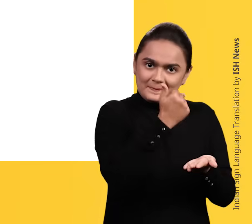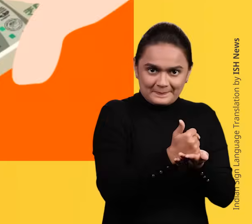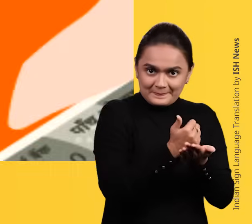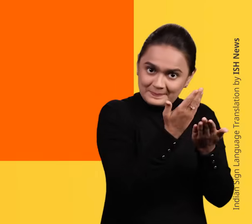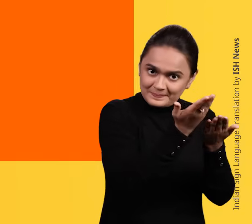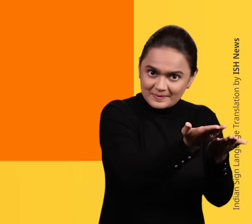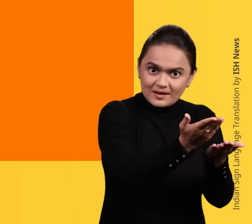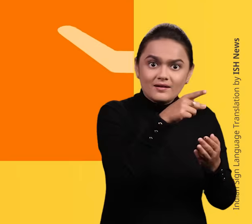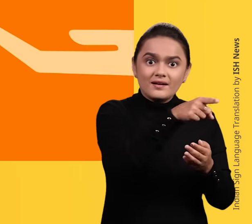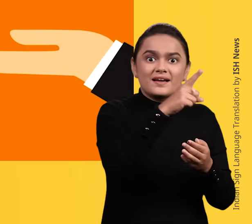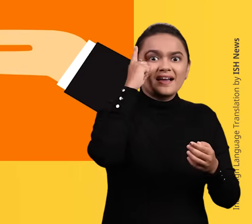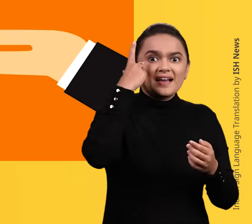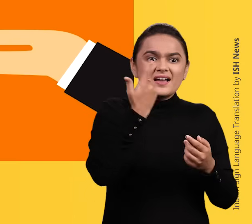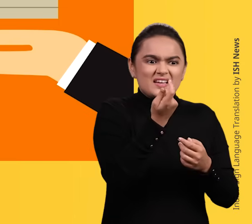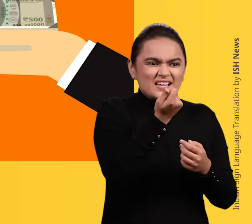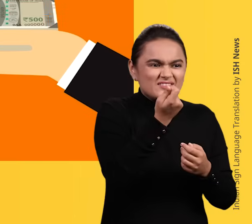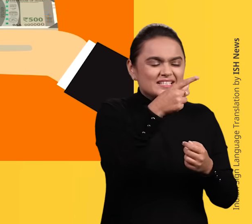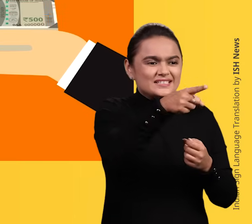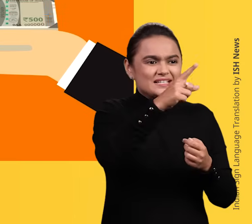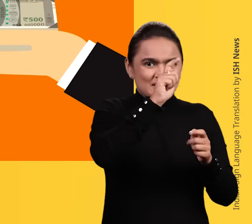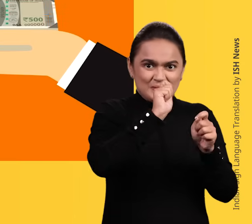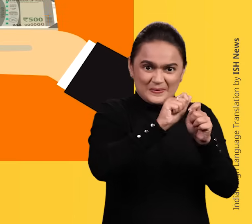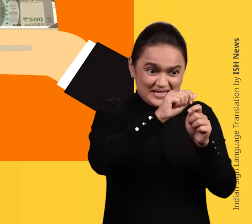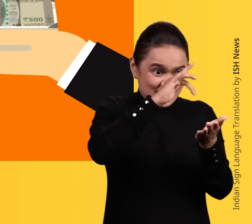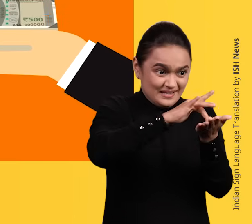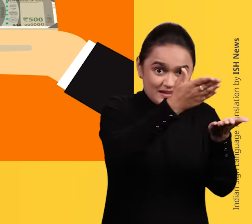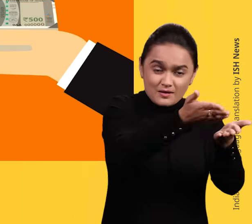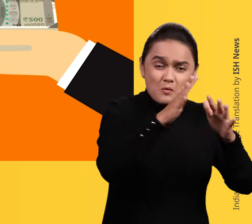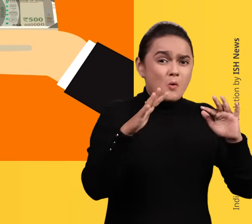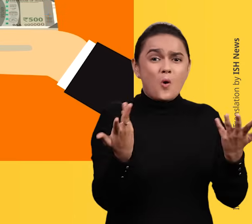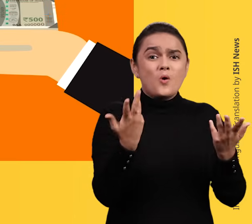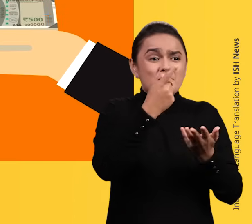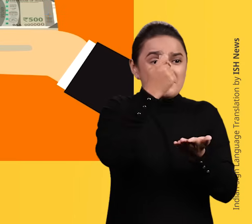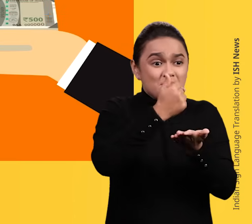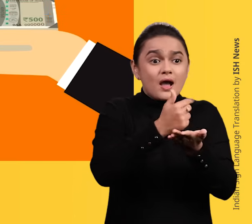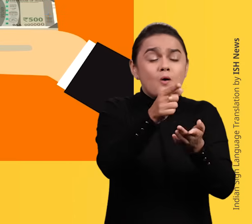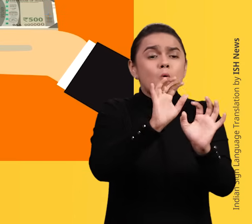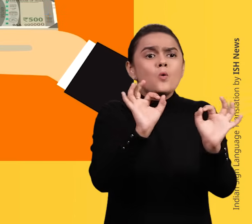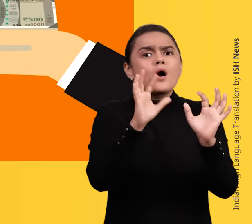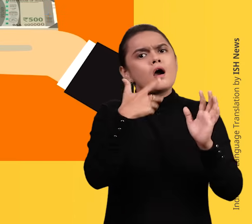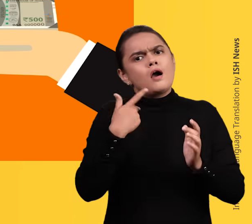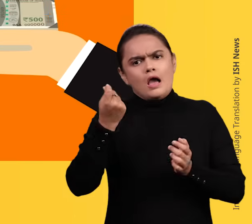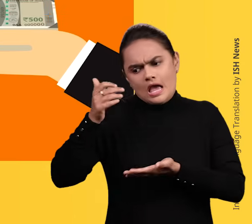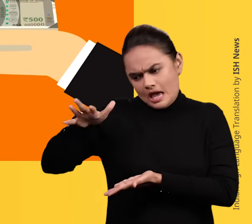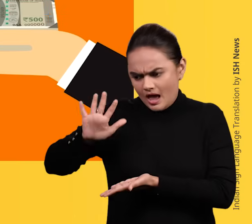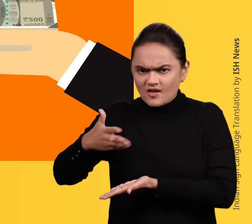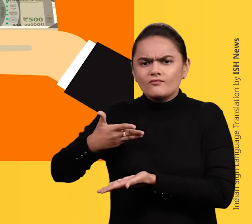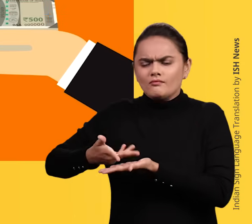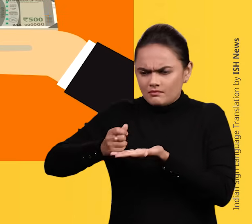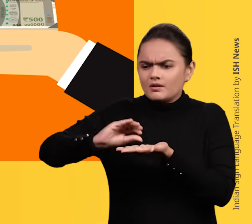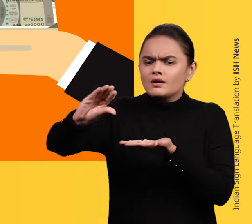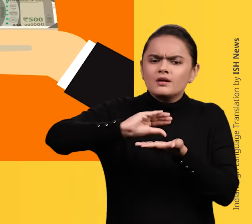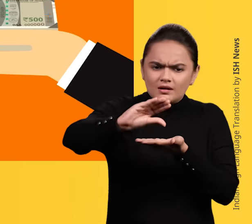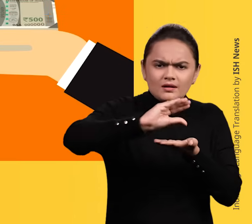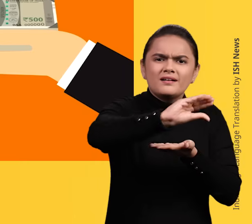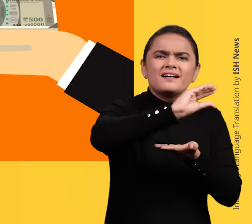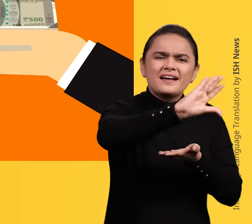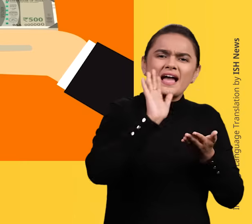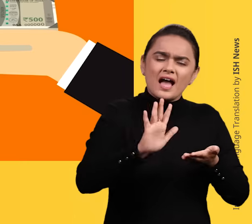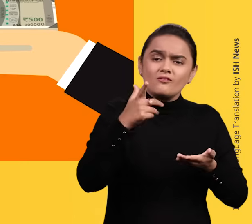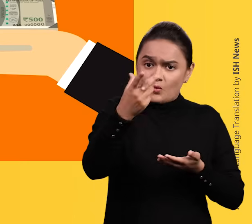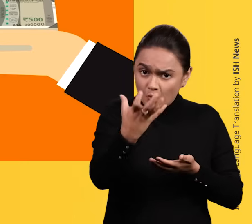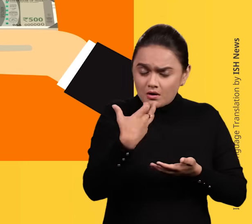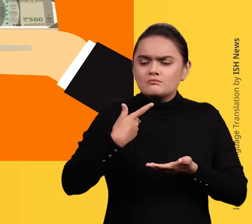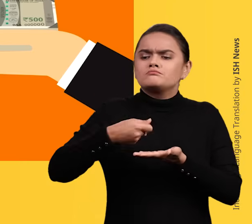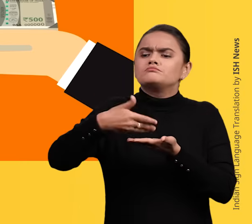money from banks, other financial institutions, or non-financial institutional lenders